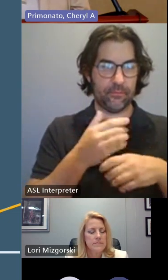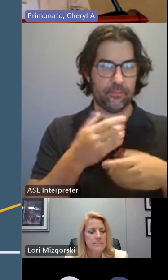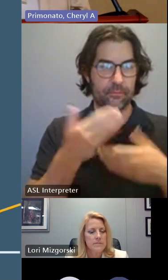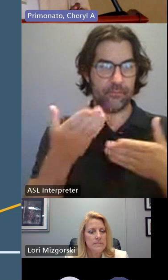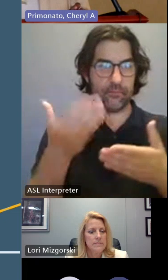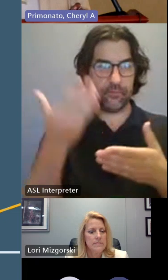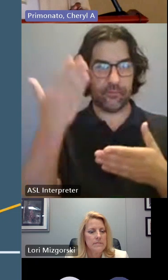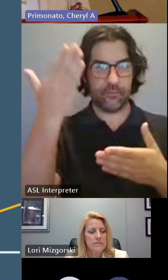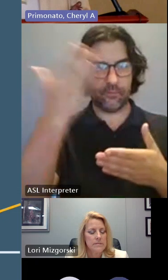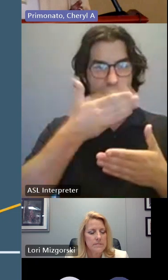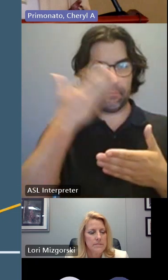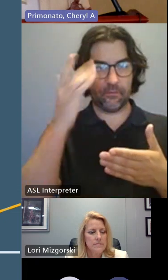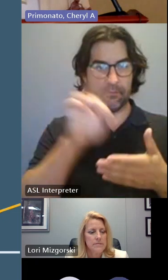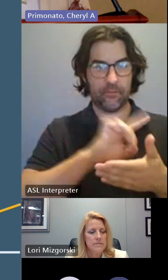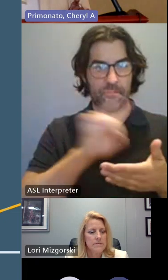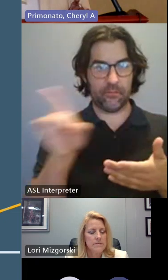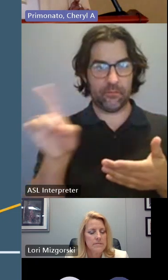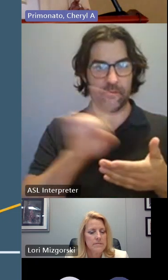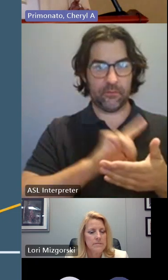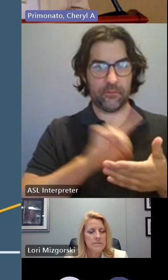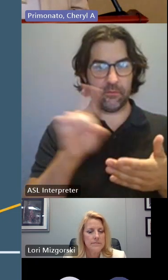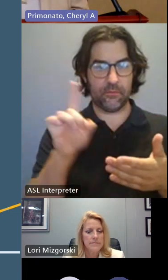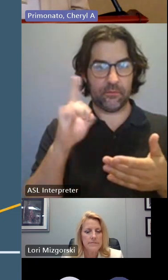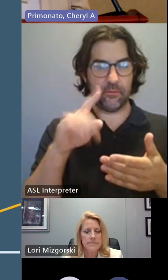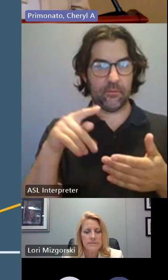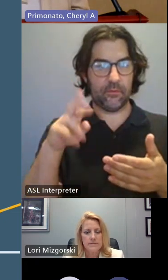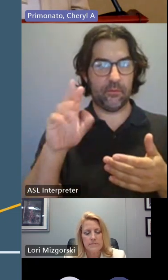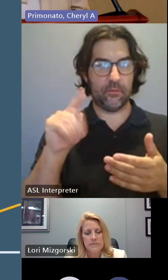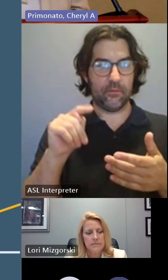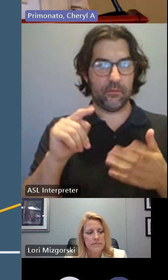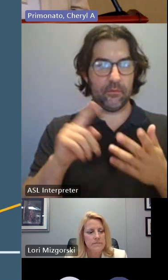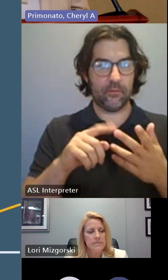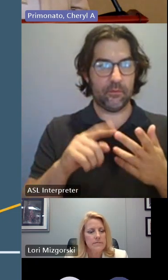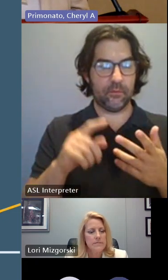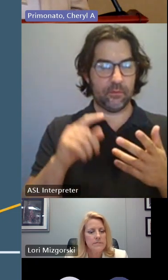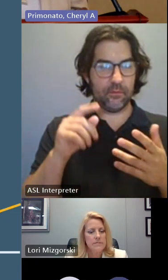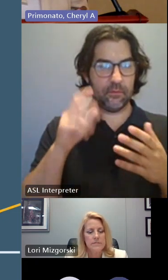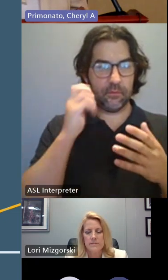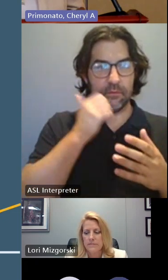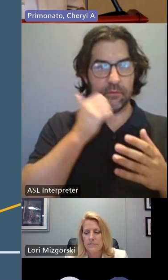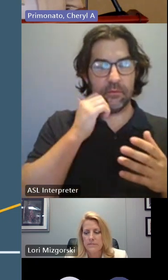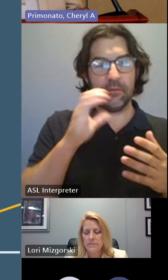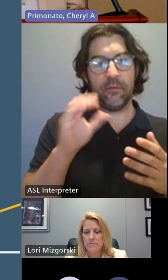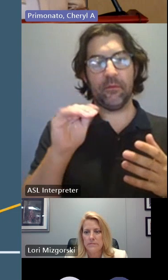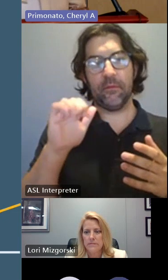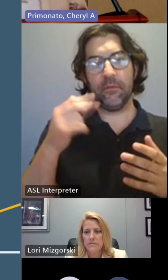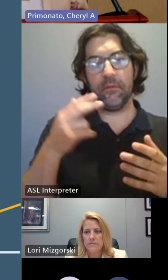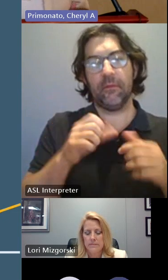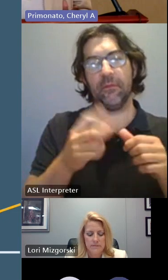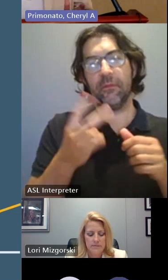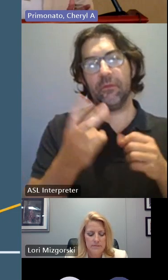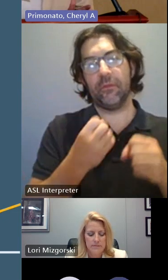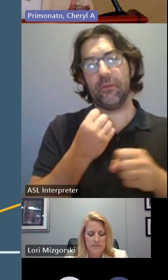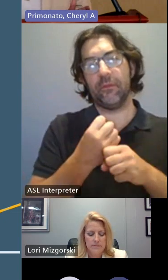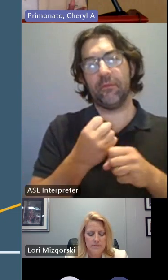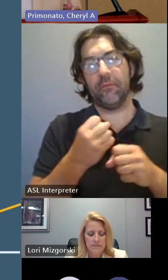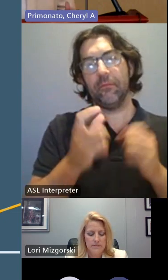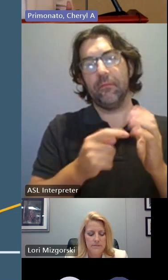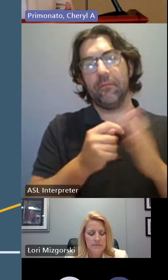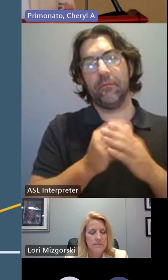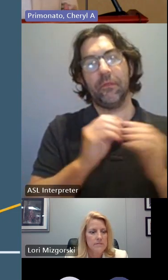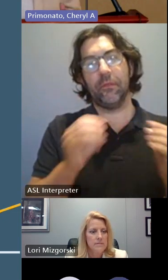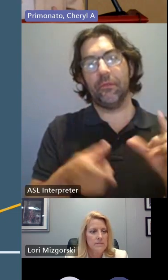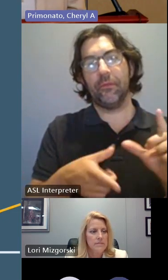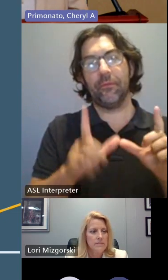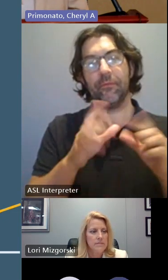windshield wiper arm assembly utilized on PRT's Gillick transit coaches over a 2-year period with no renewal